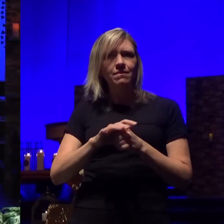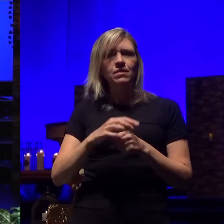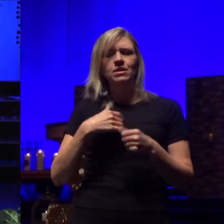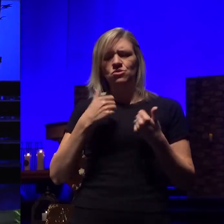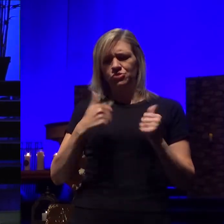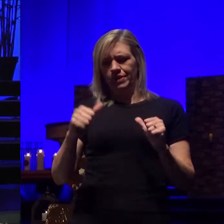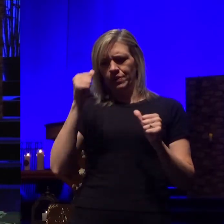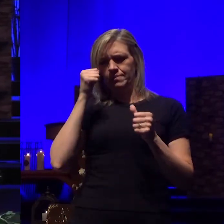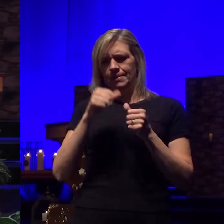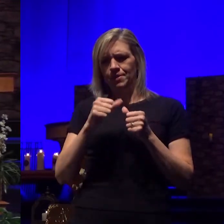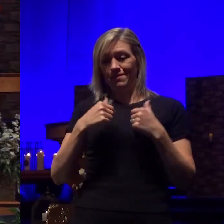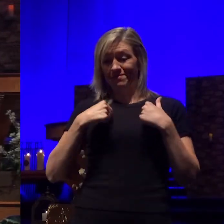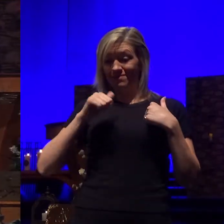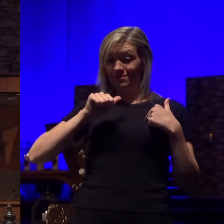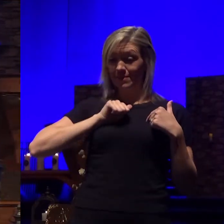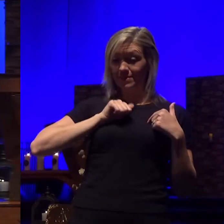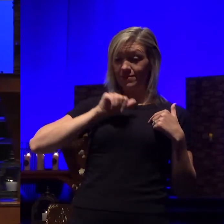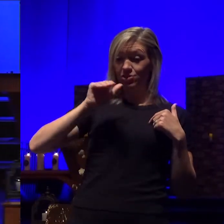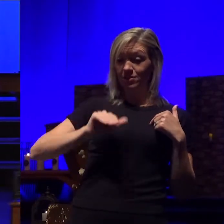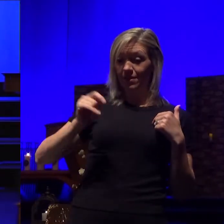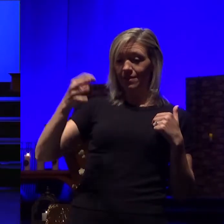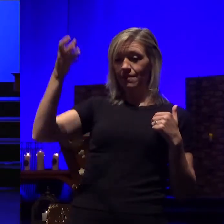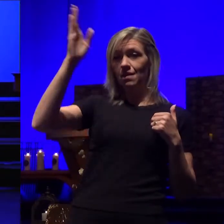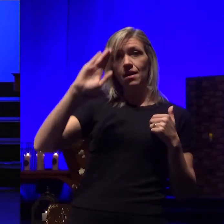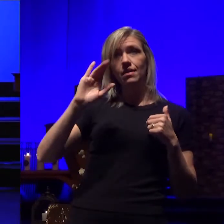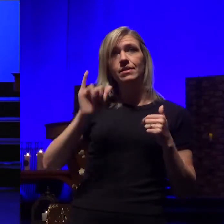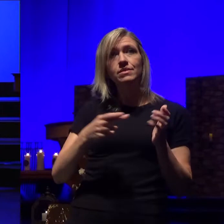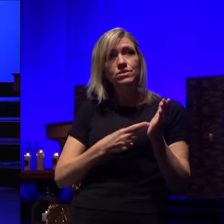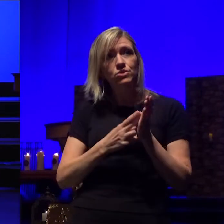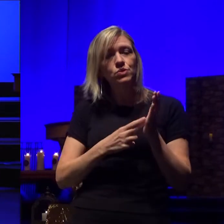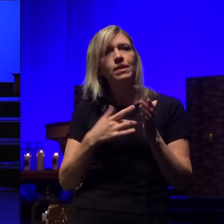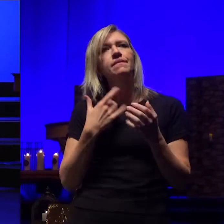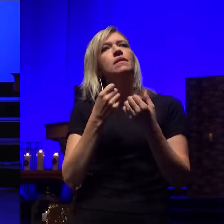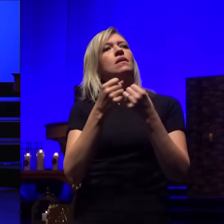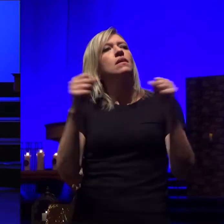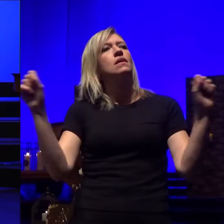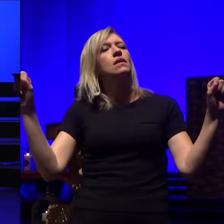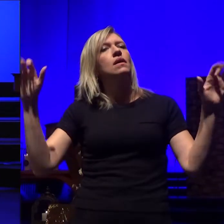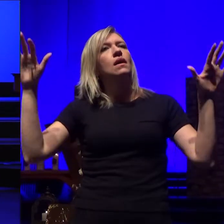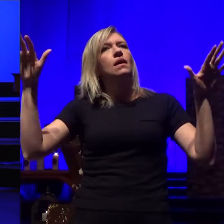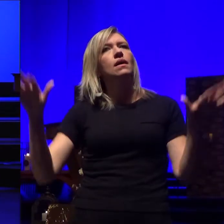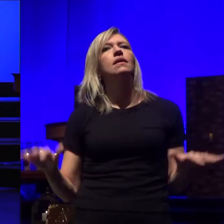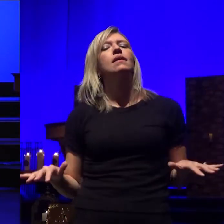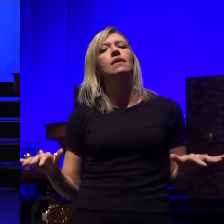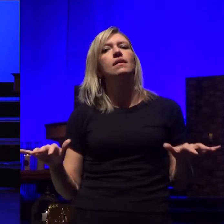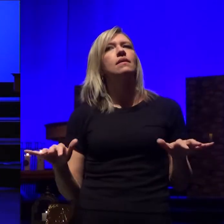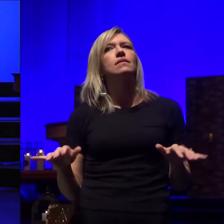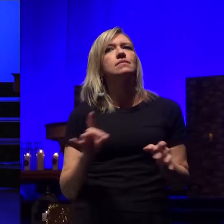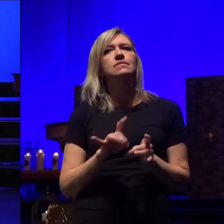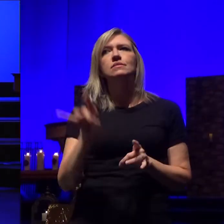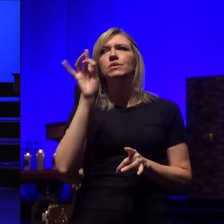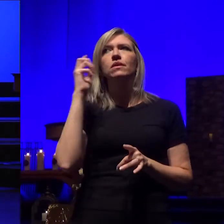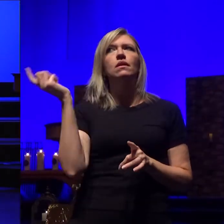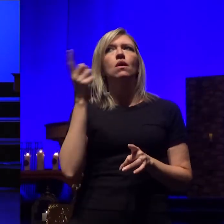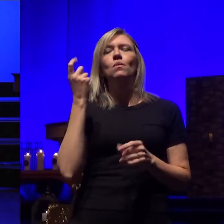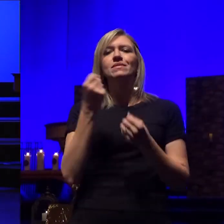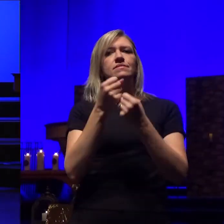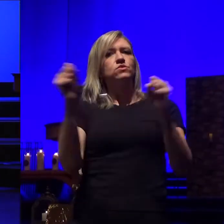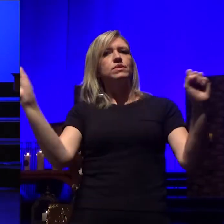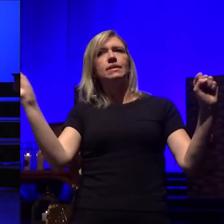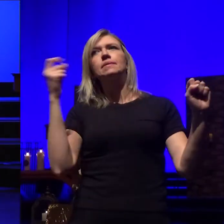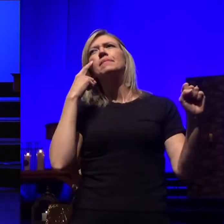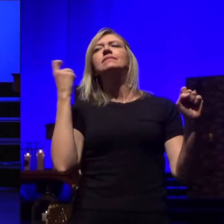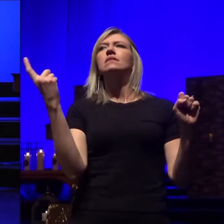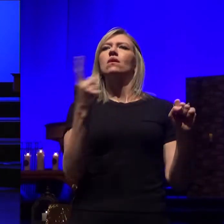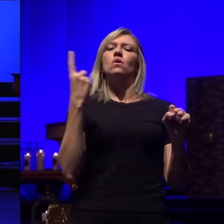God, that that's the truth of who I am set free. The way of the Spirit always sets free because it